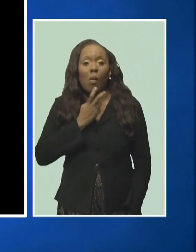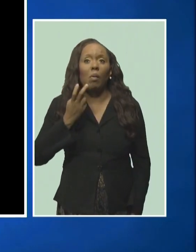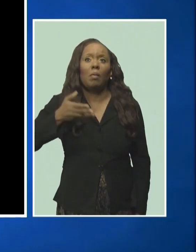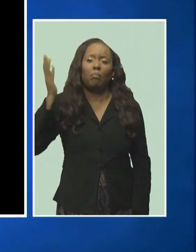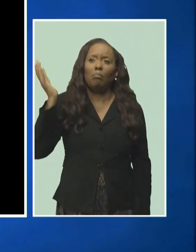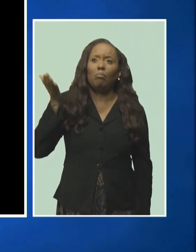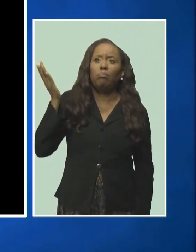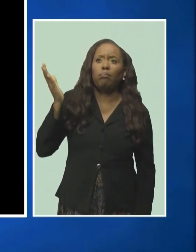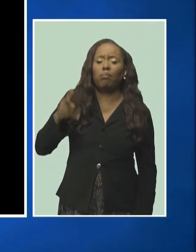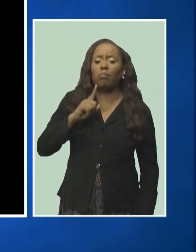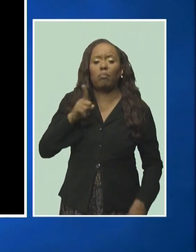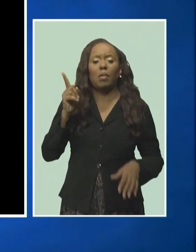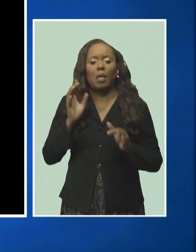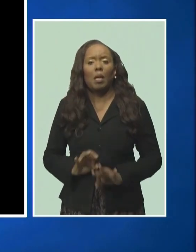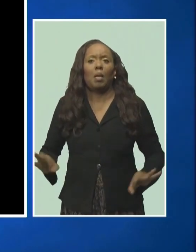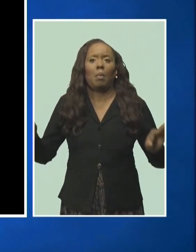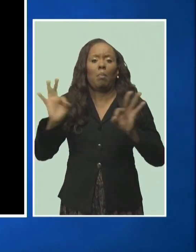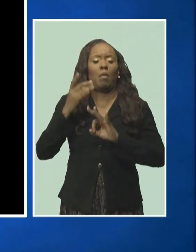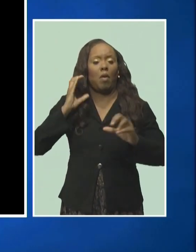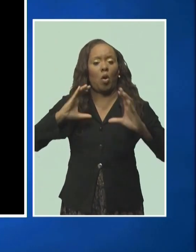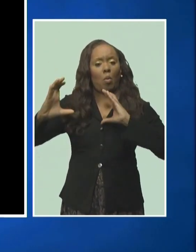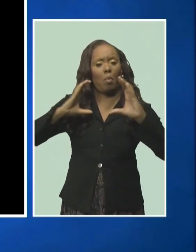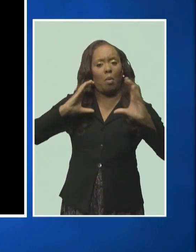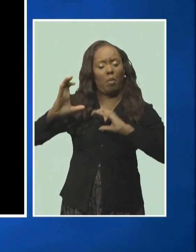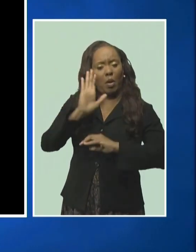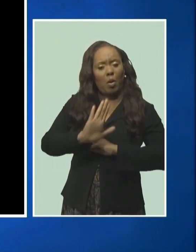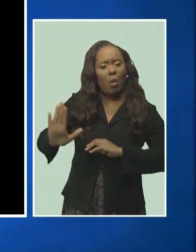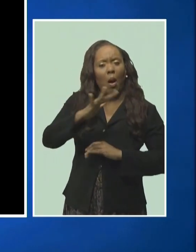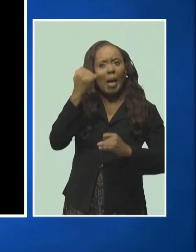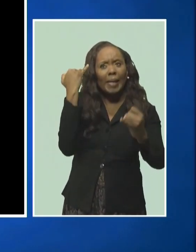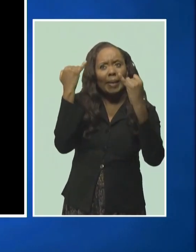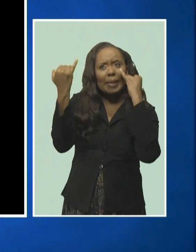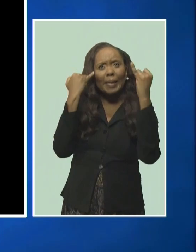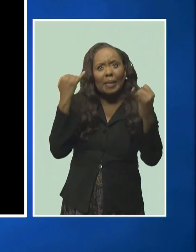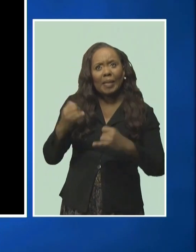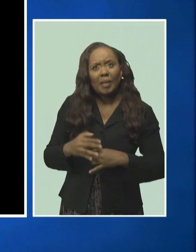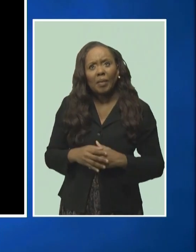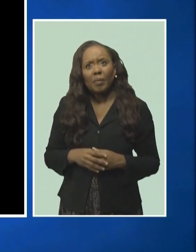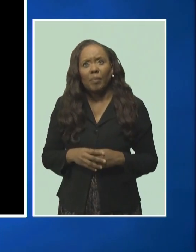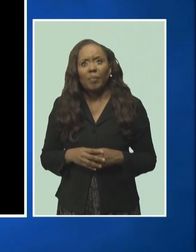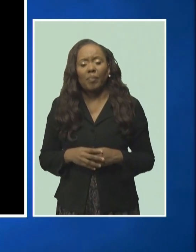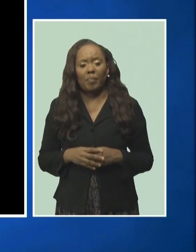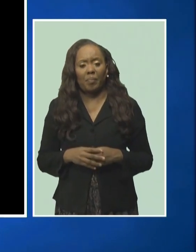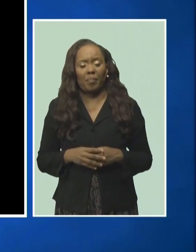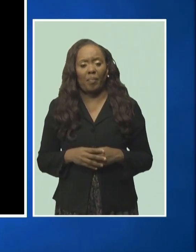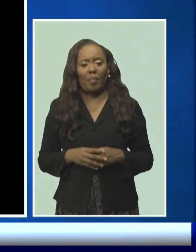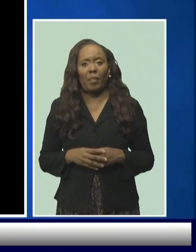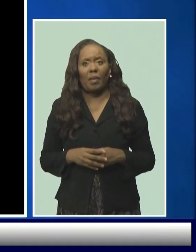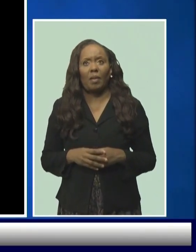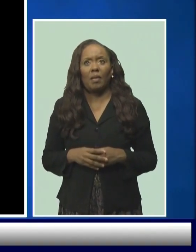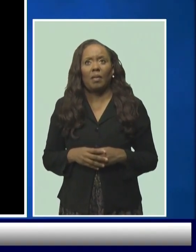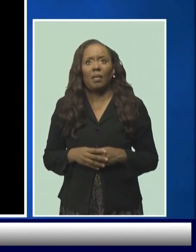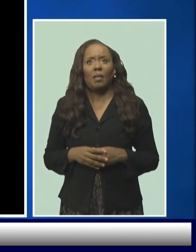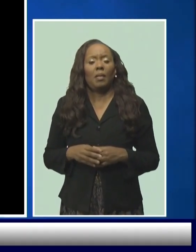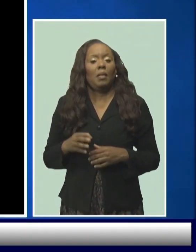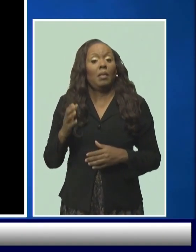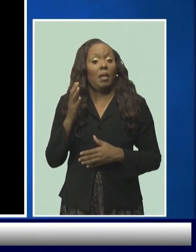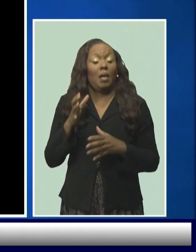in Barbados knows someone who has diabetes. World Diabetes Day will be observed tomorrow, and Chair